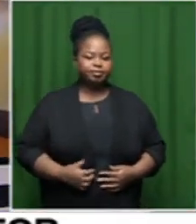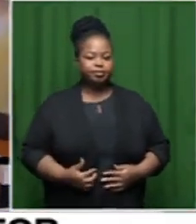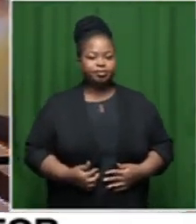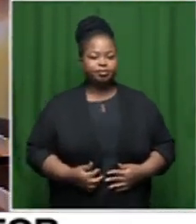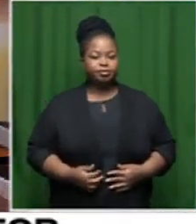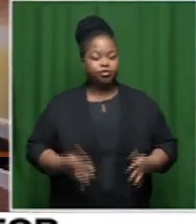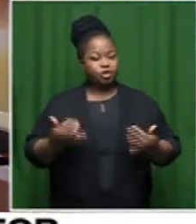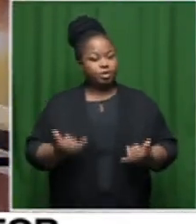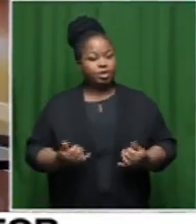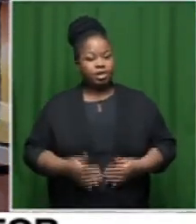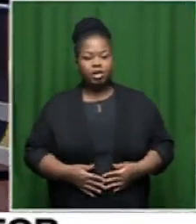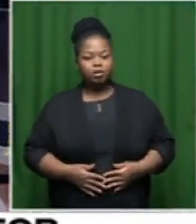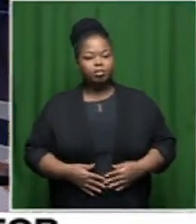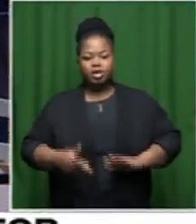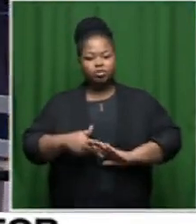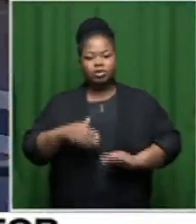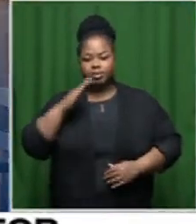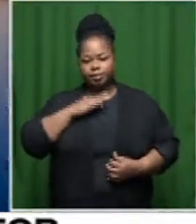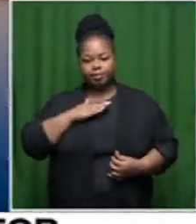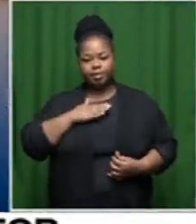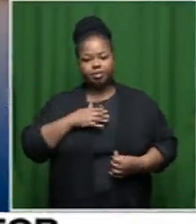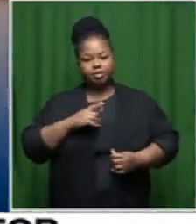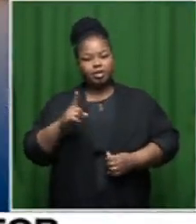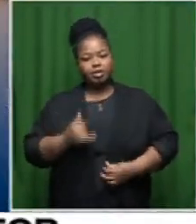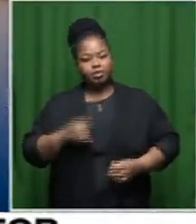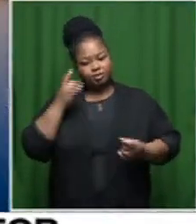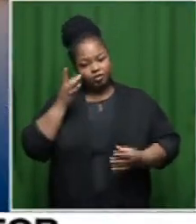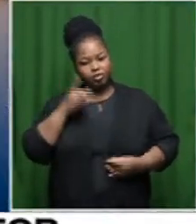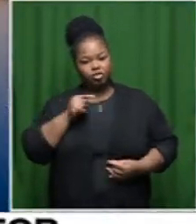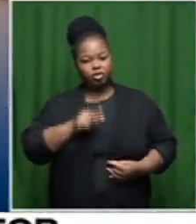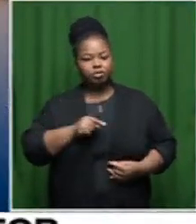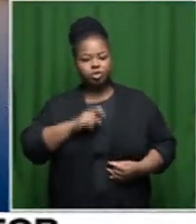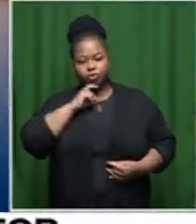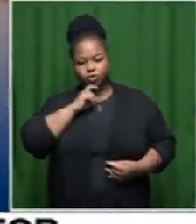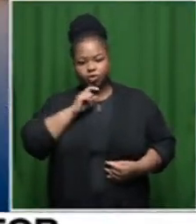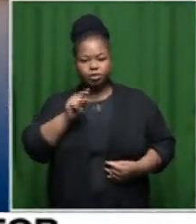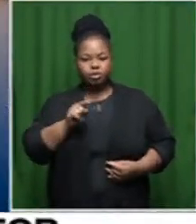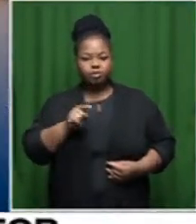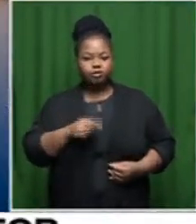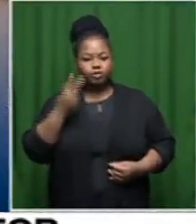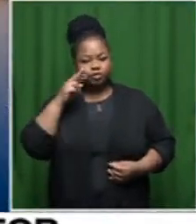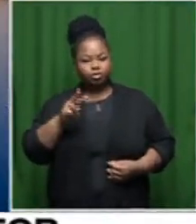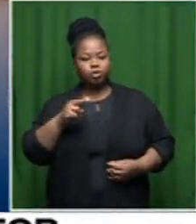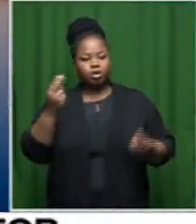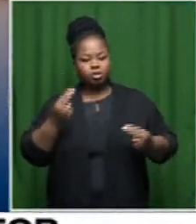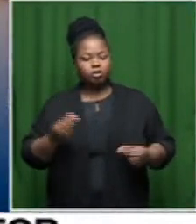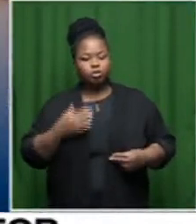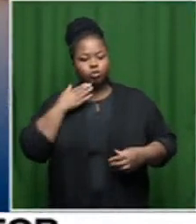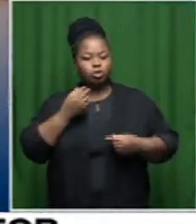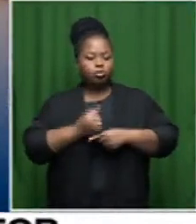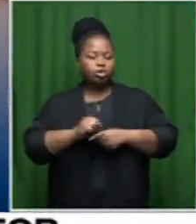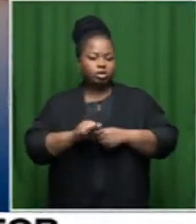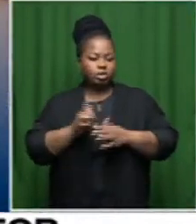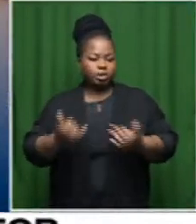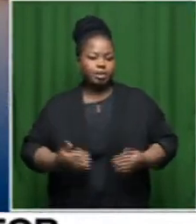And right now it's not accredited, but it's the information that's in the course is being used by visual artists that are practicing right now.